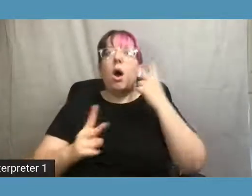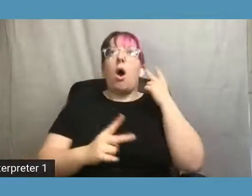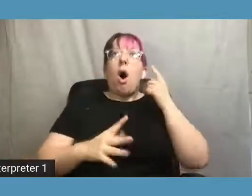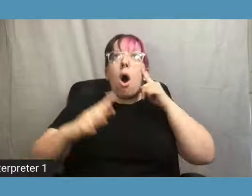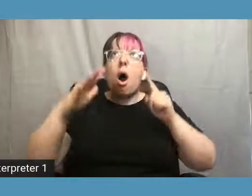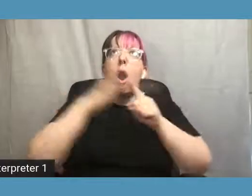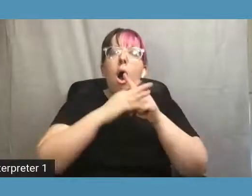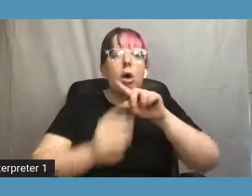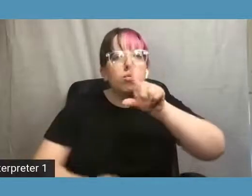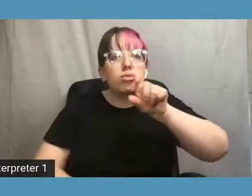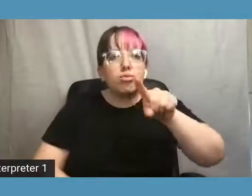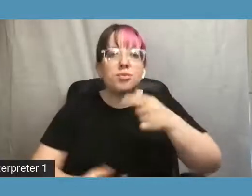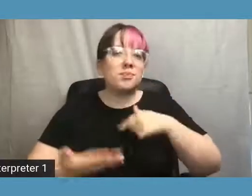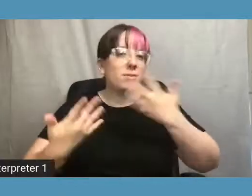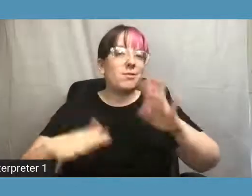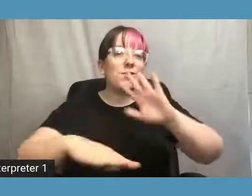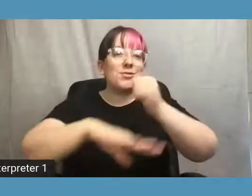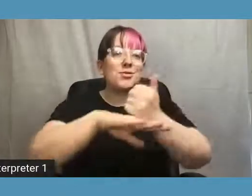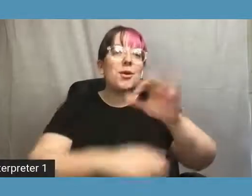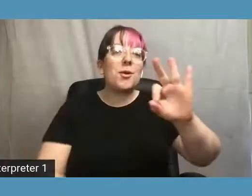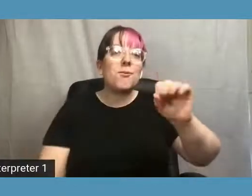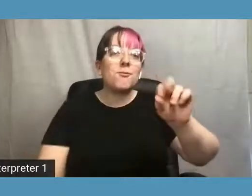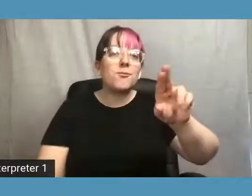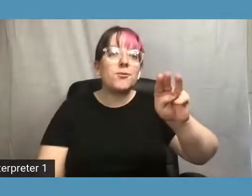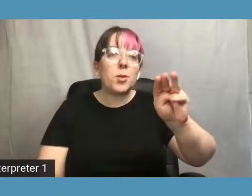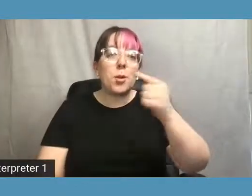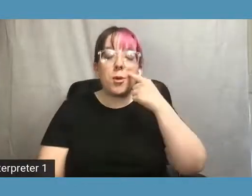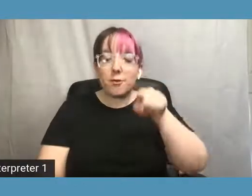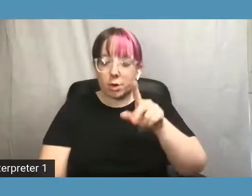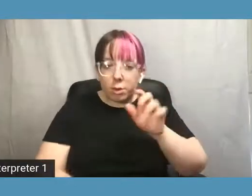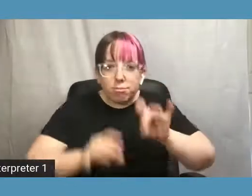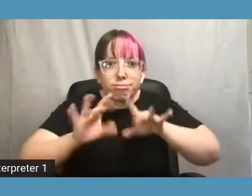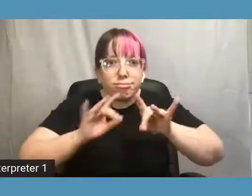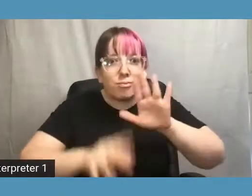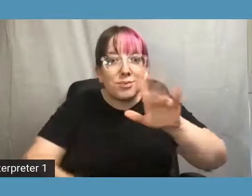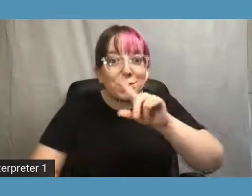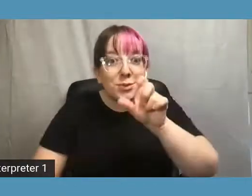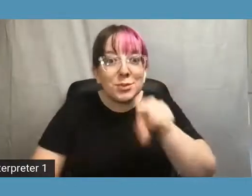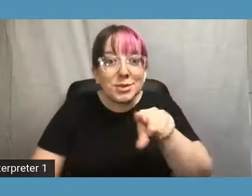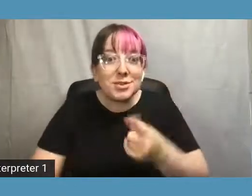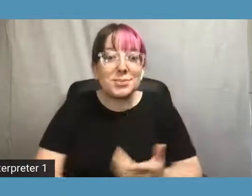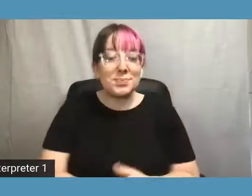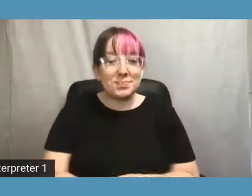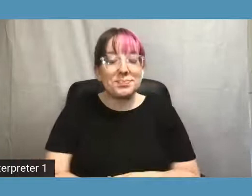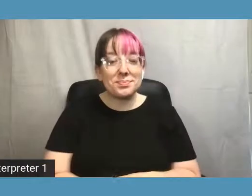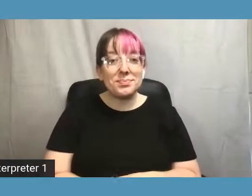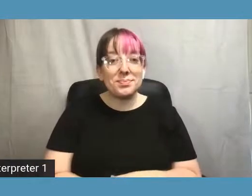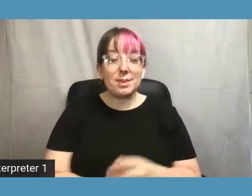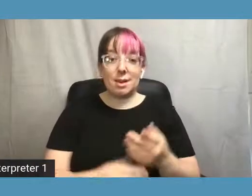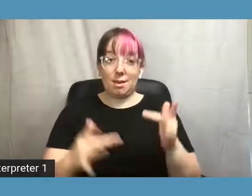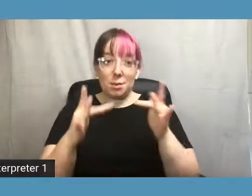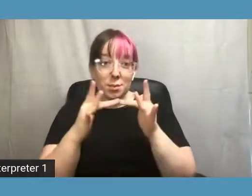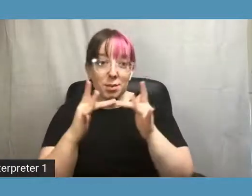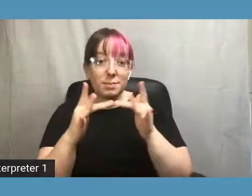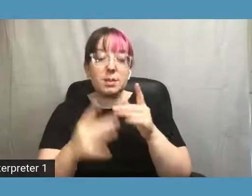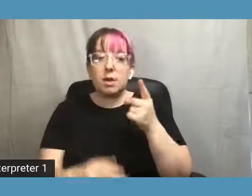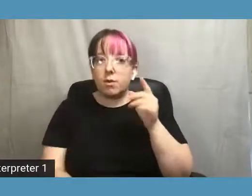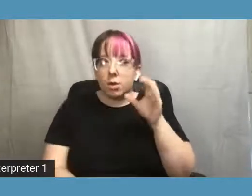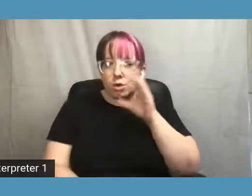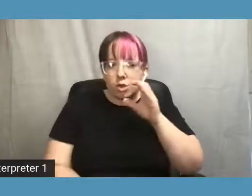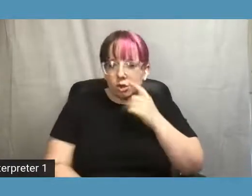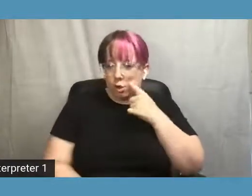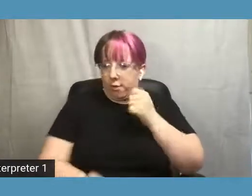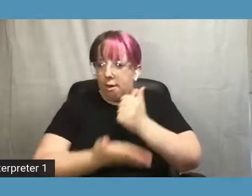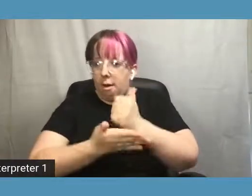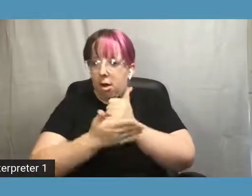for raising questions, posting answers, and connecting with your fellow museum practitioners on our website. If you are looking for help in between programs,